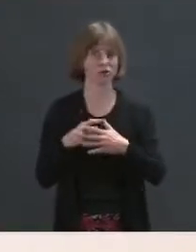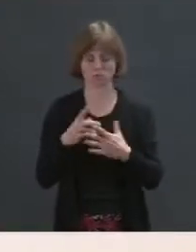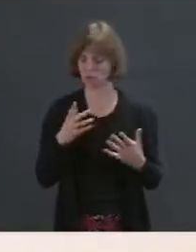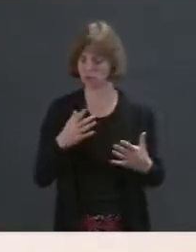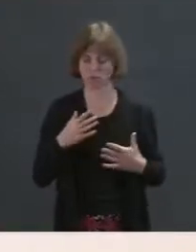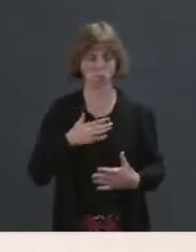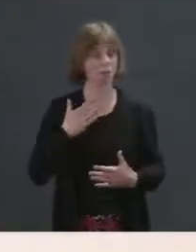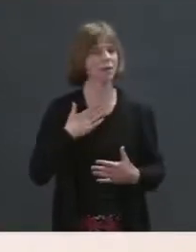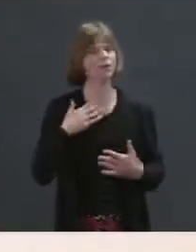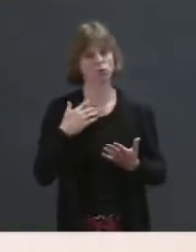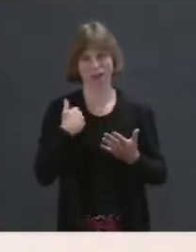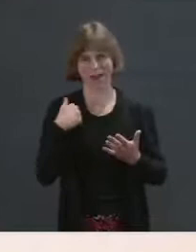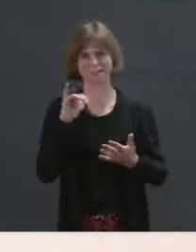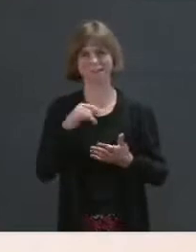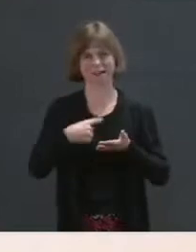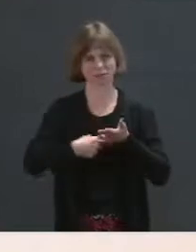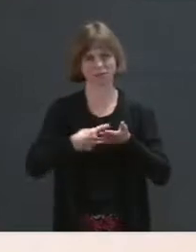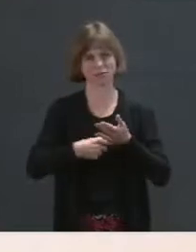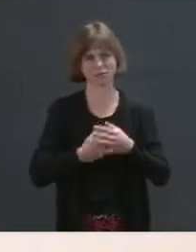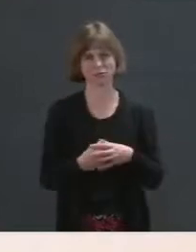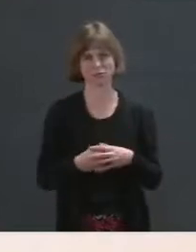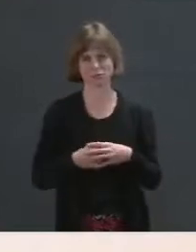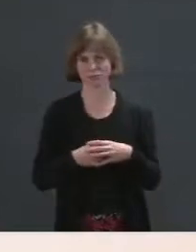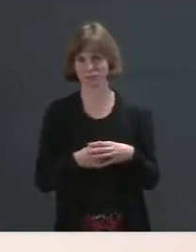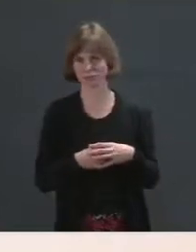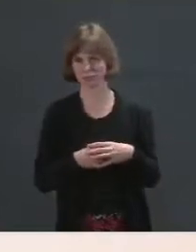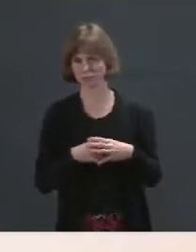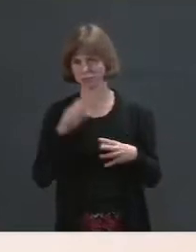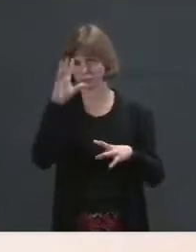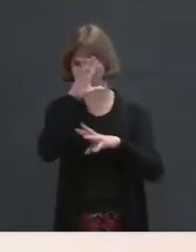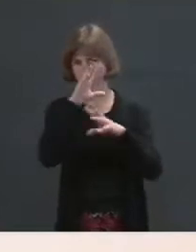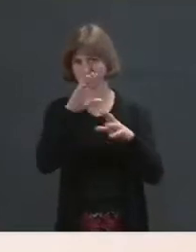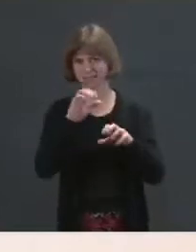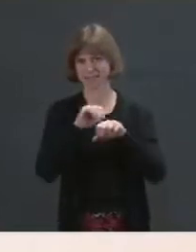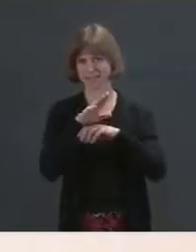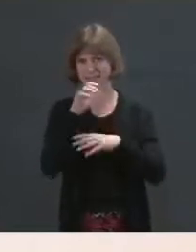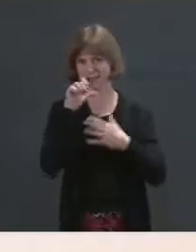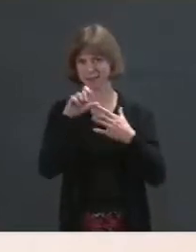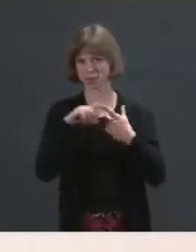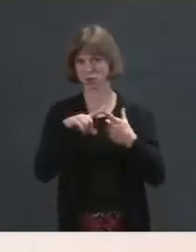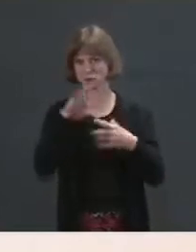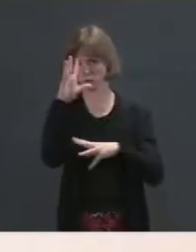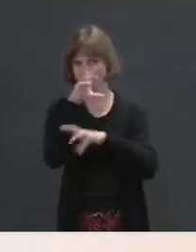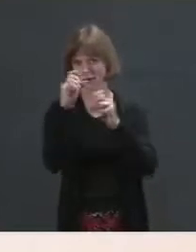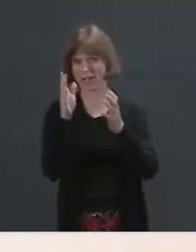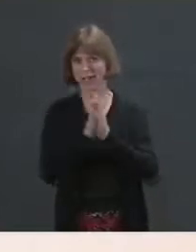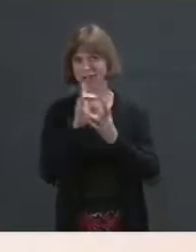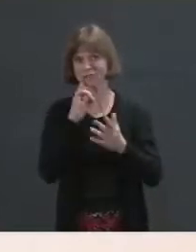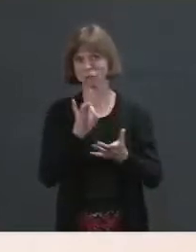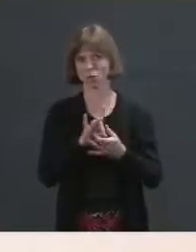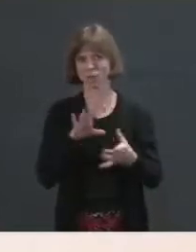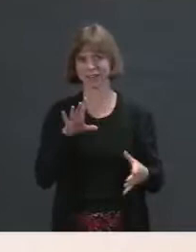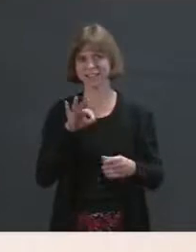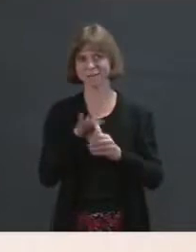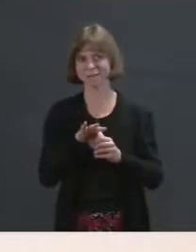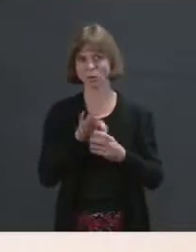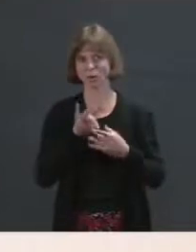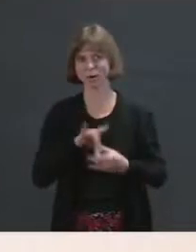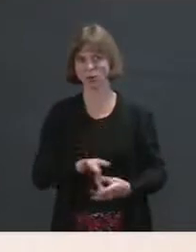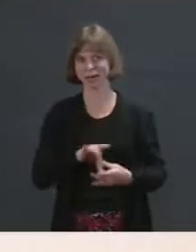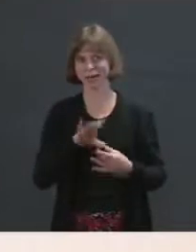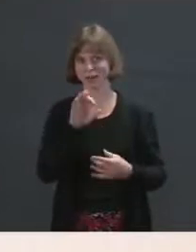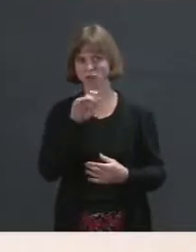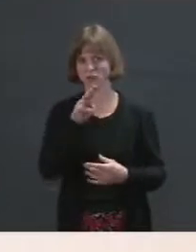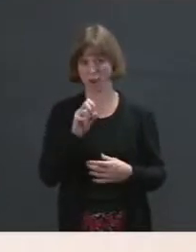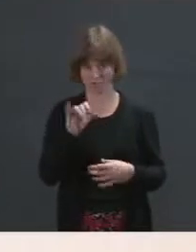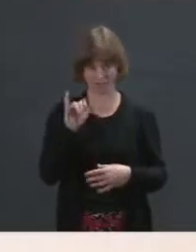so? Democrats have sent a letter to the president asking for policing of voting-related crimes. Is that something that the administration is